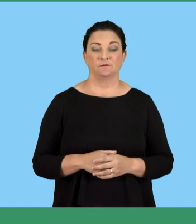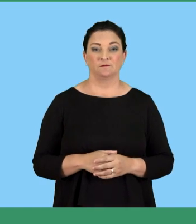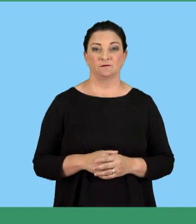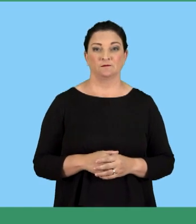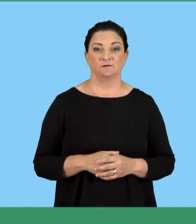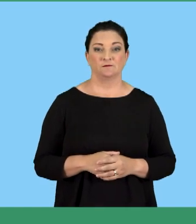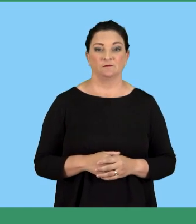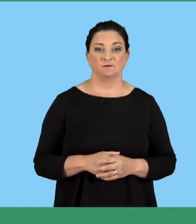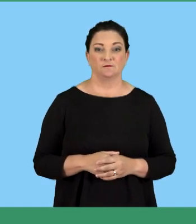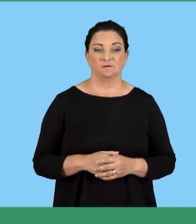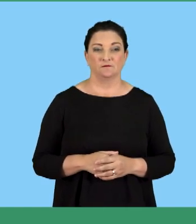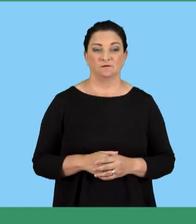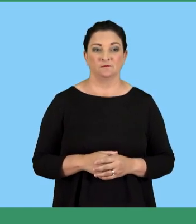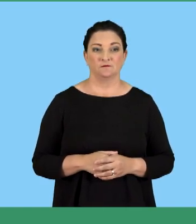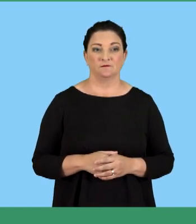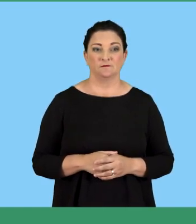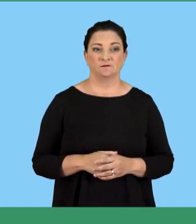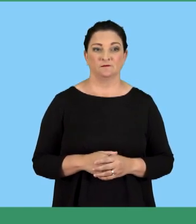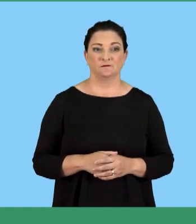a key